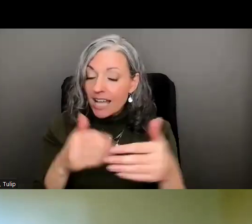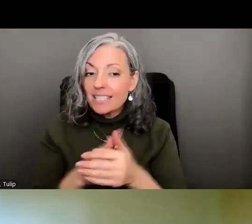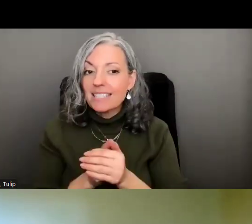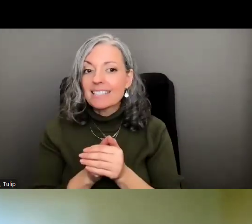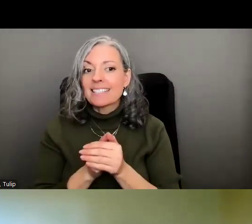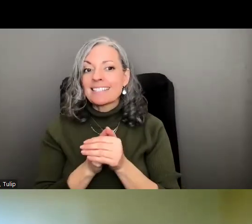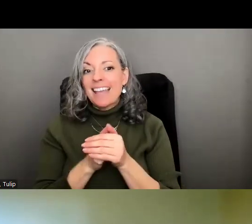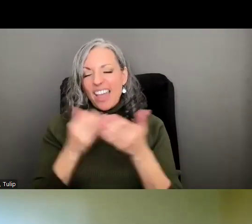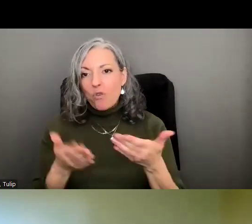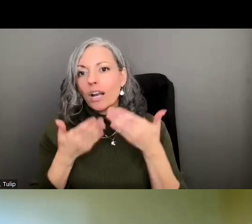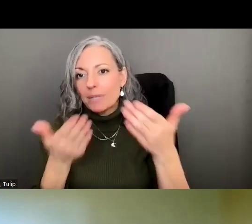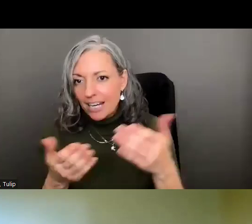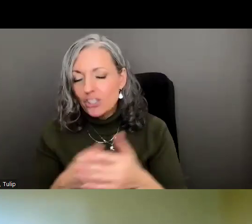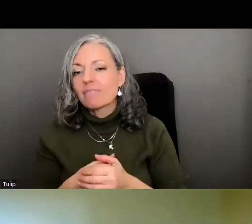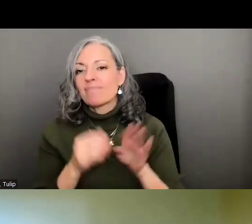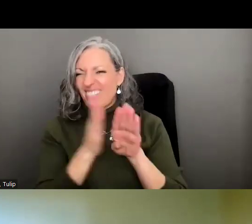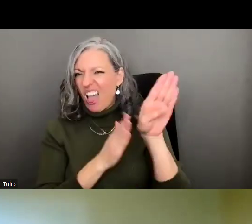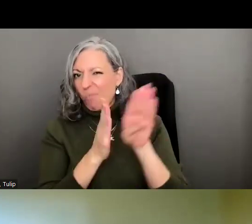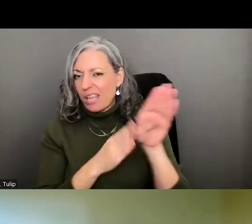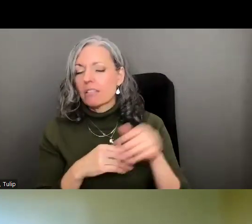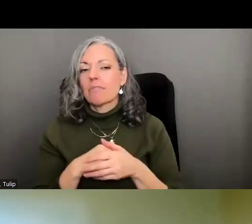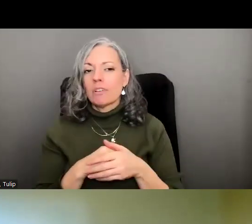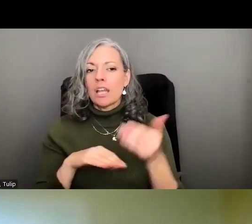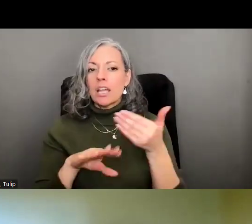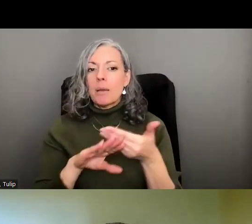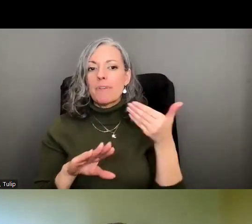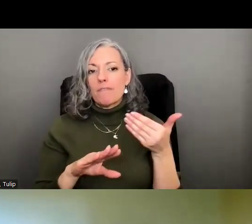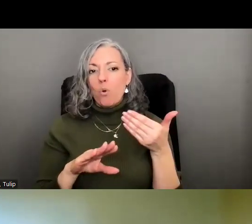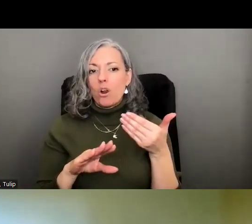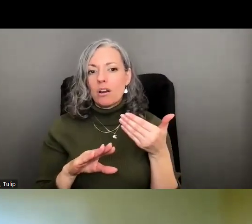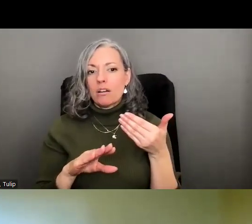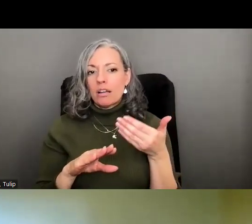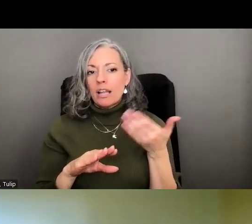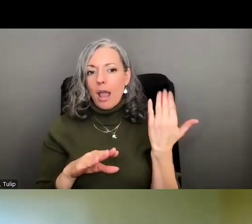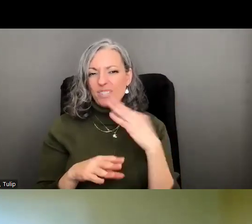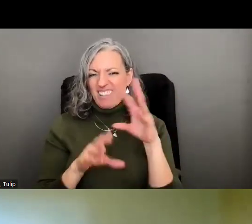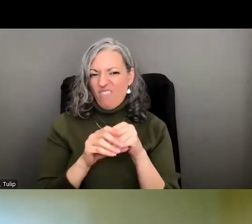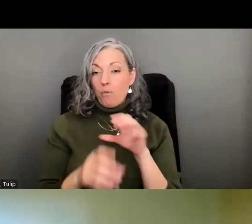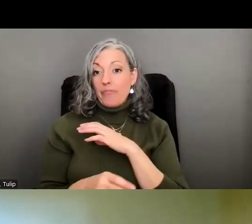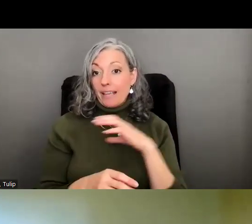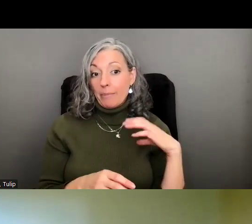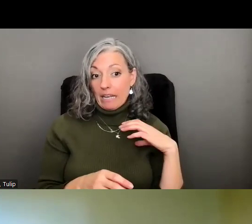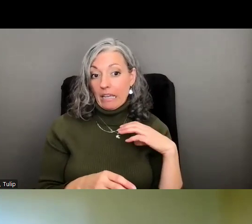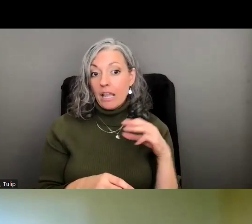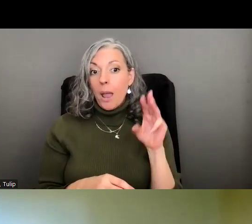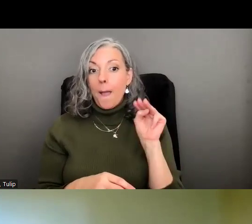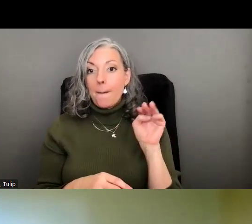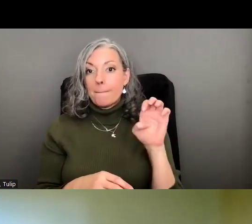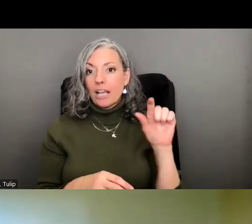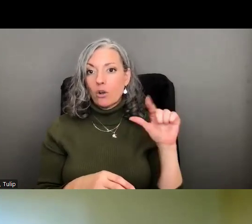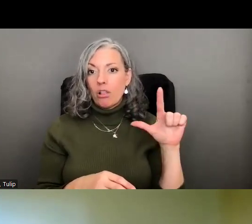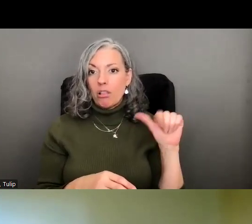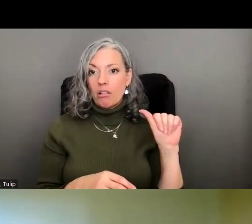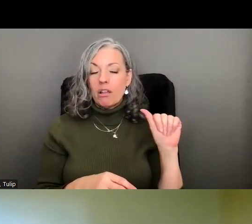the recommendations. C4A was also represented on the committee by Michael Costa, Annalisa Dale Pinal,